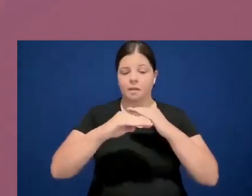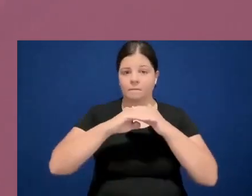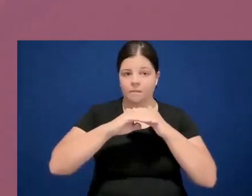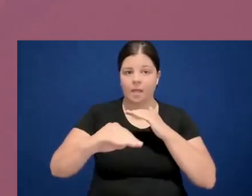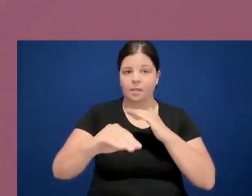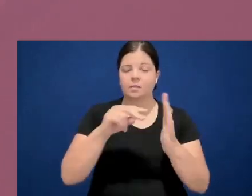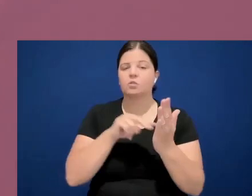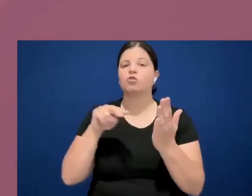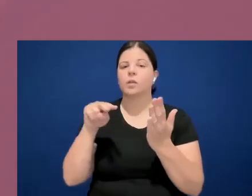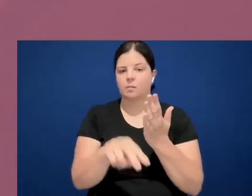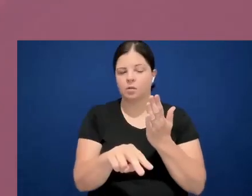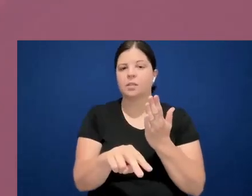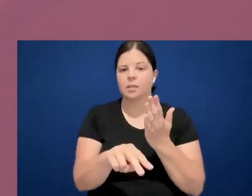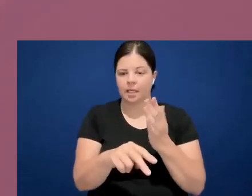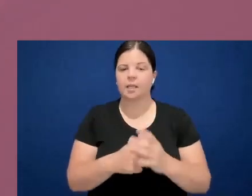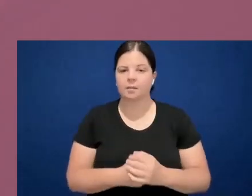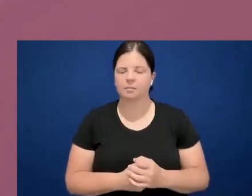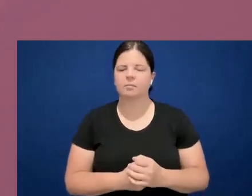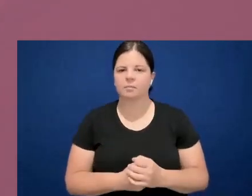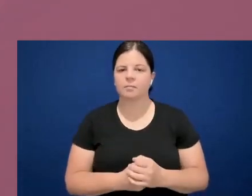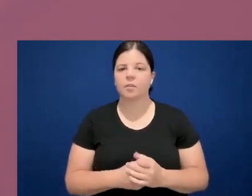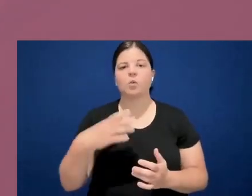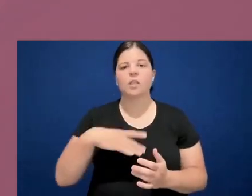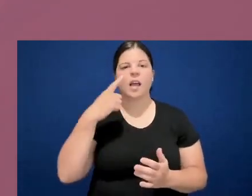a starting point, you should consult the relevant legislation.